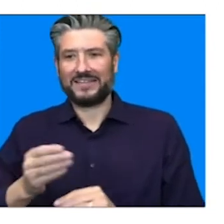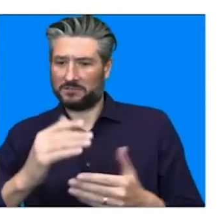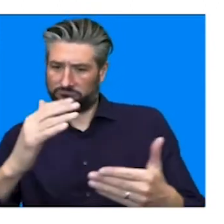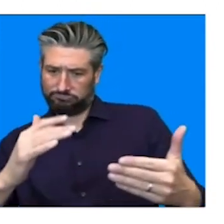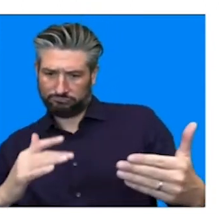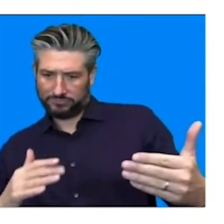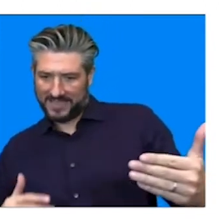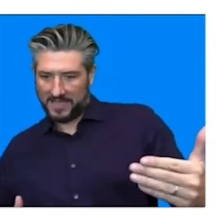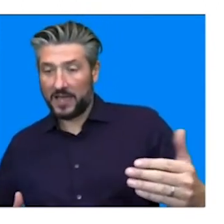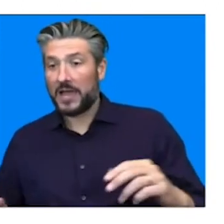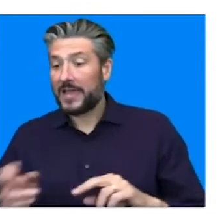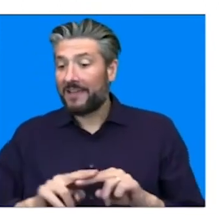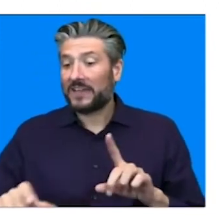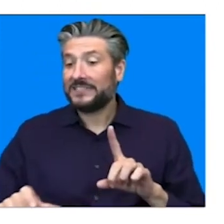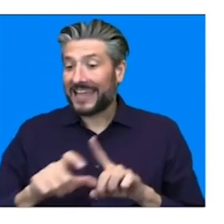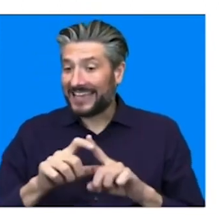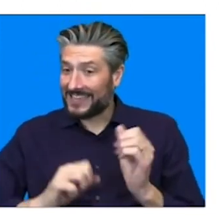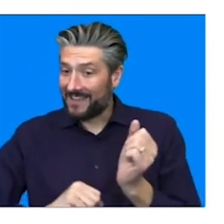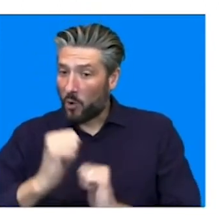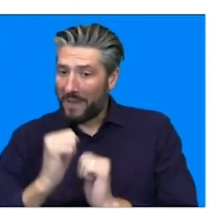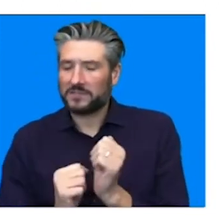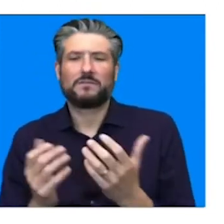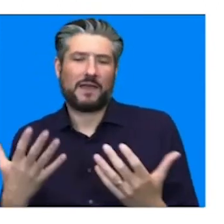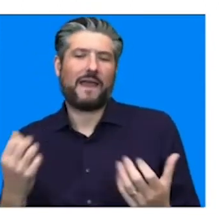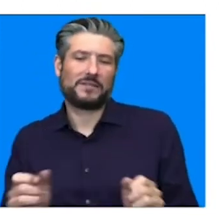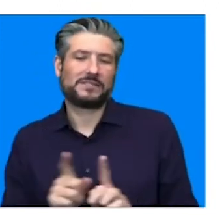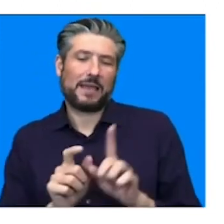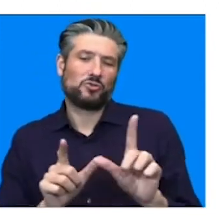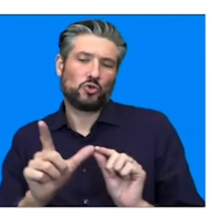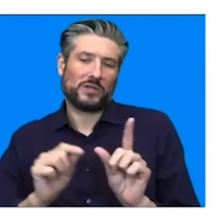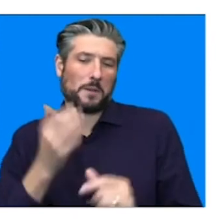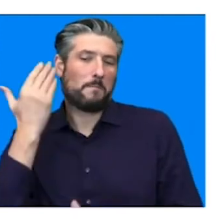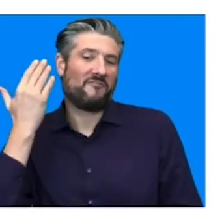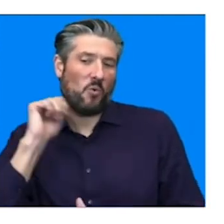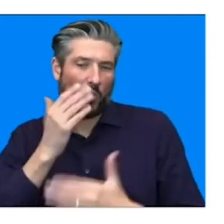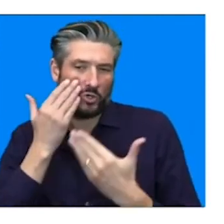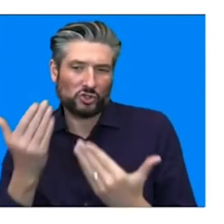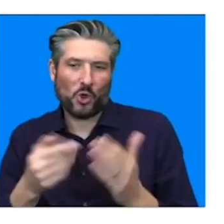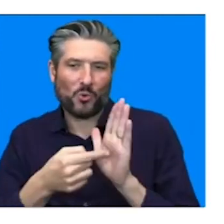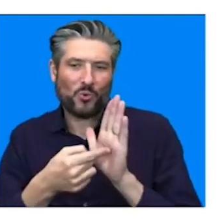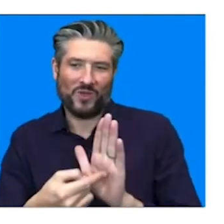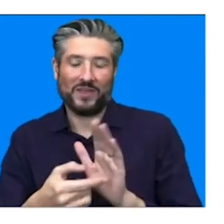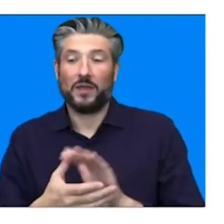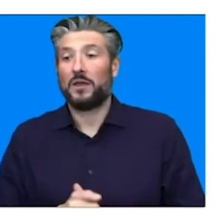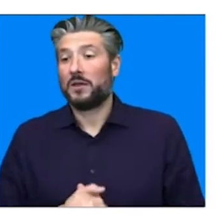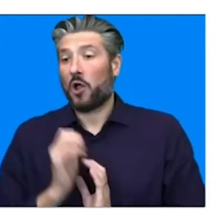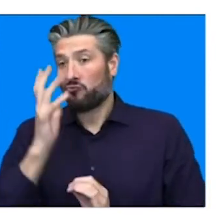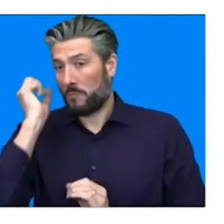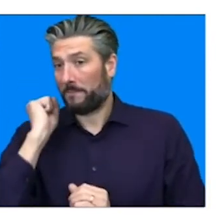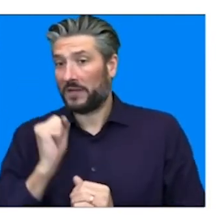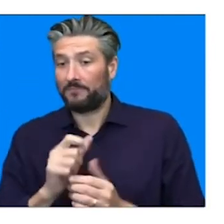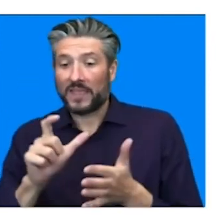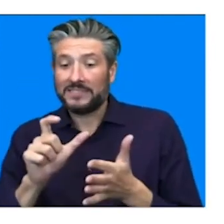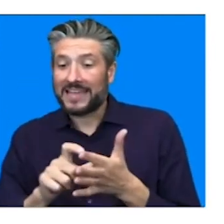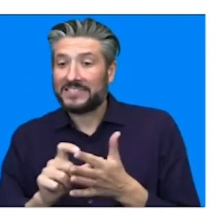then we'd have the same choices as I showed you just now. And keep in mind that a Daisy book can contain both